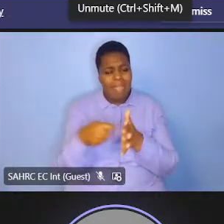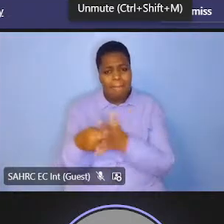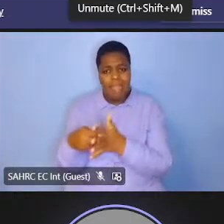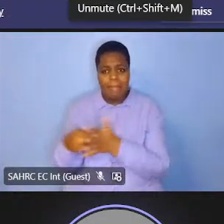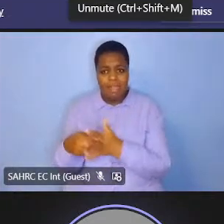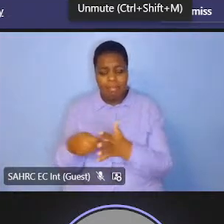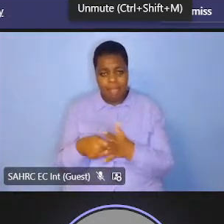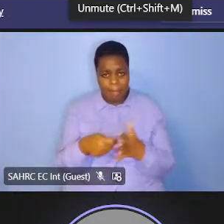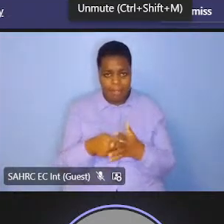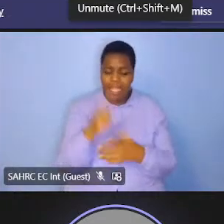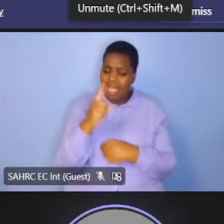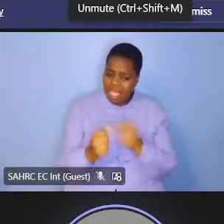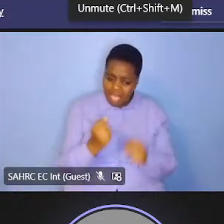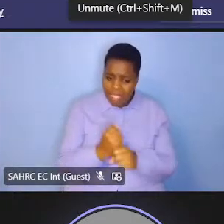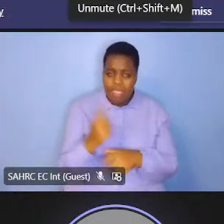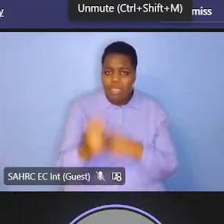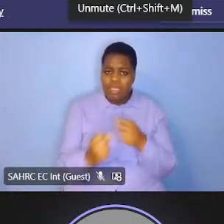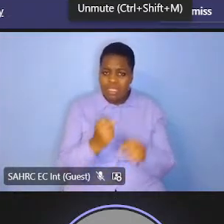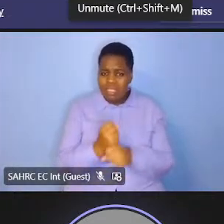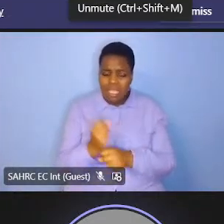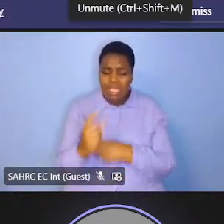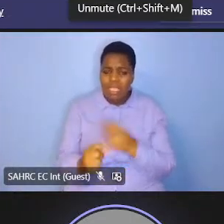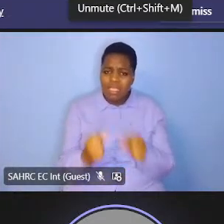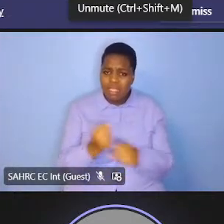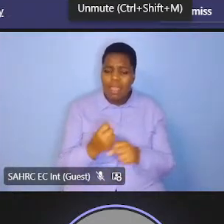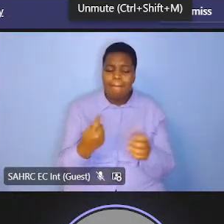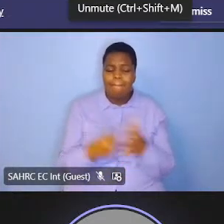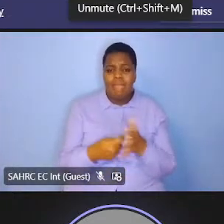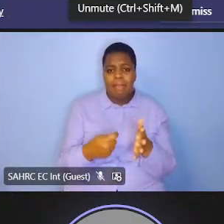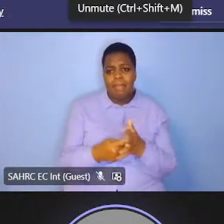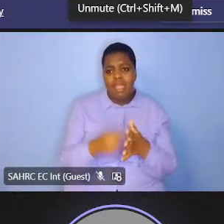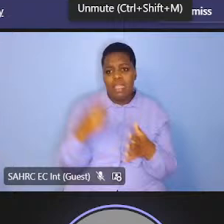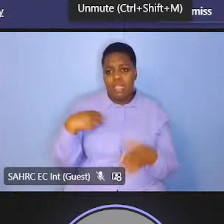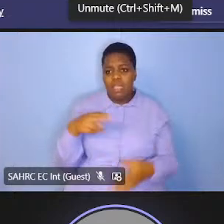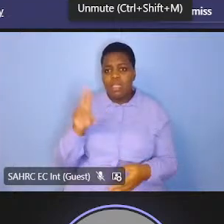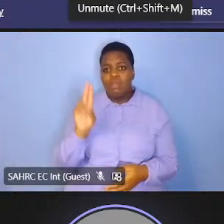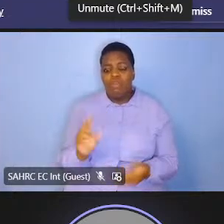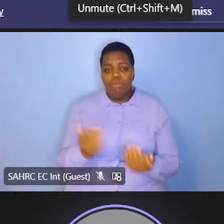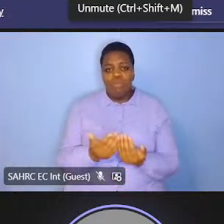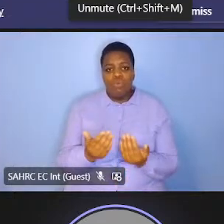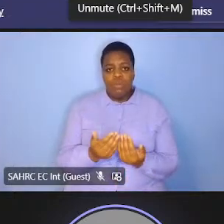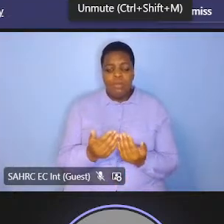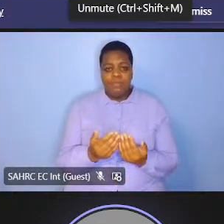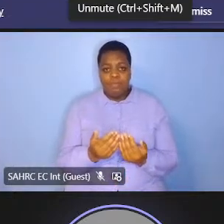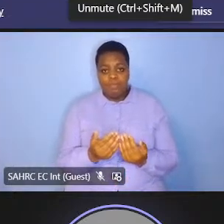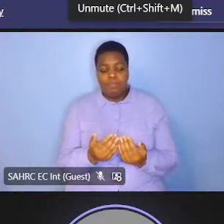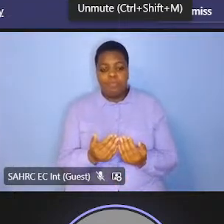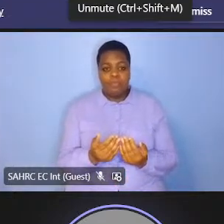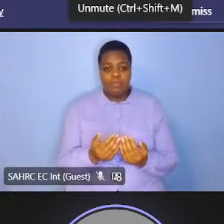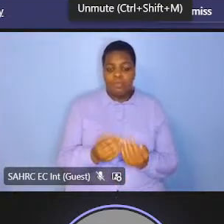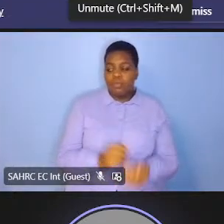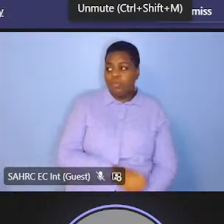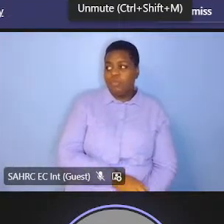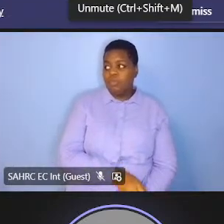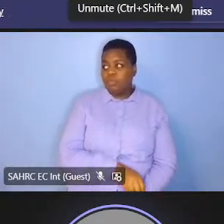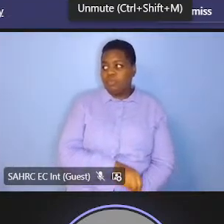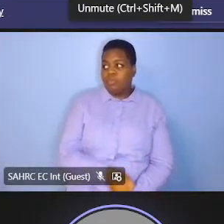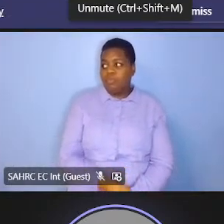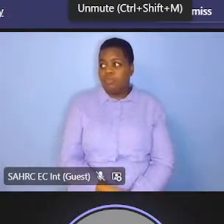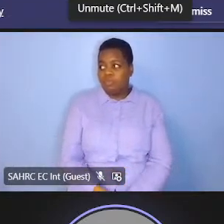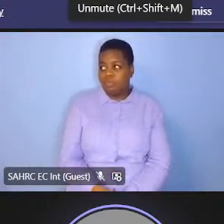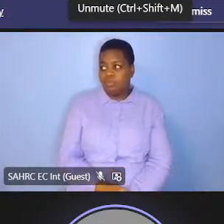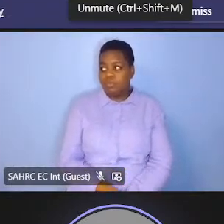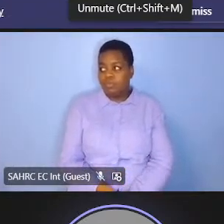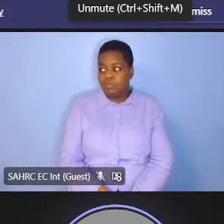uniform every year out and every year in, you have to purchase a school uniform. Then hence the